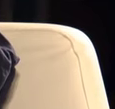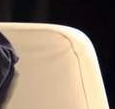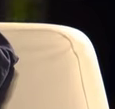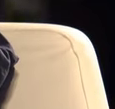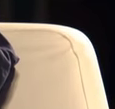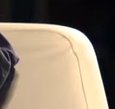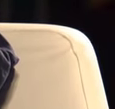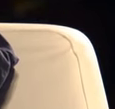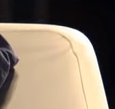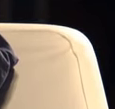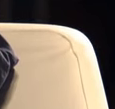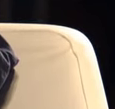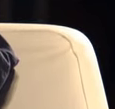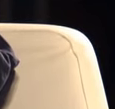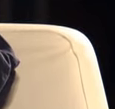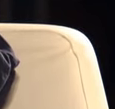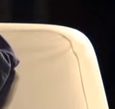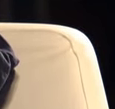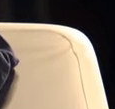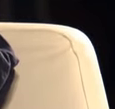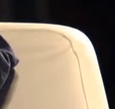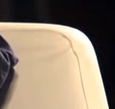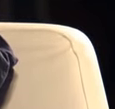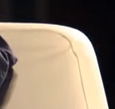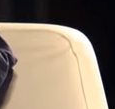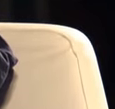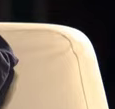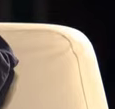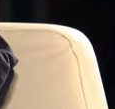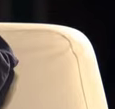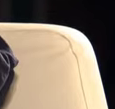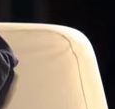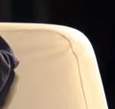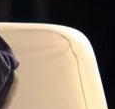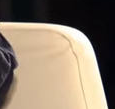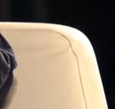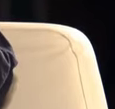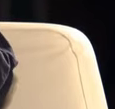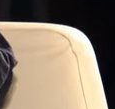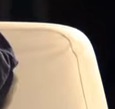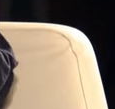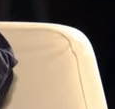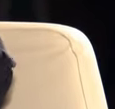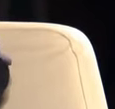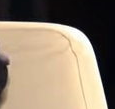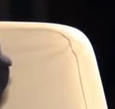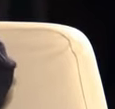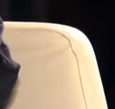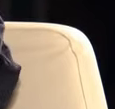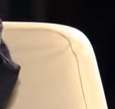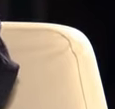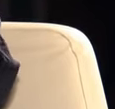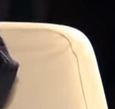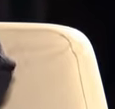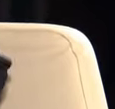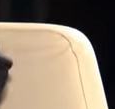state. Build broad-based coalitions across states, non-states, development, UN agencies. We did it coming here. Last time we were at